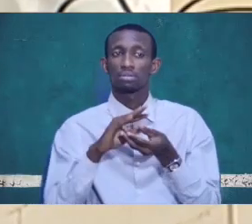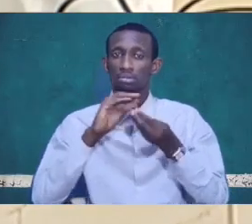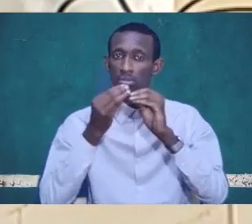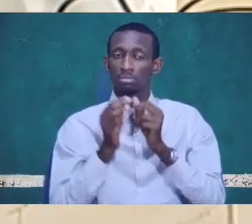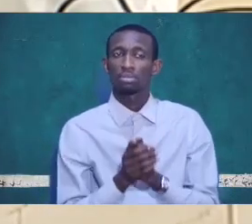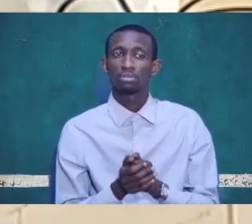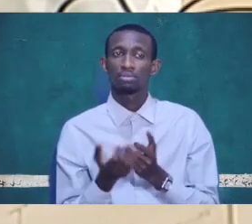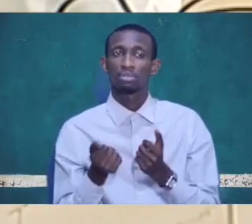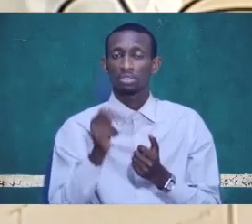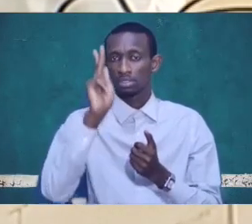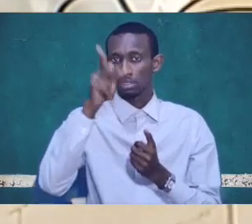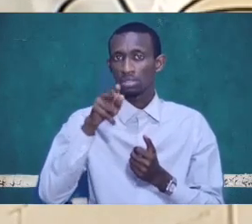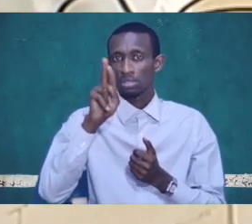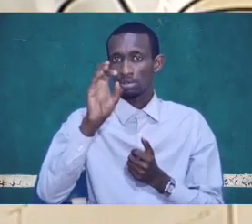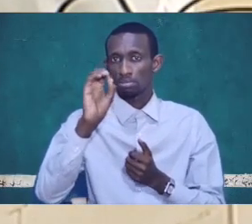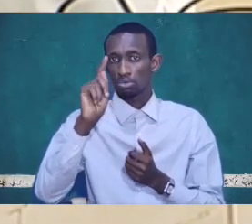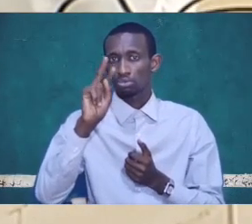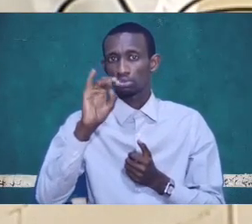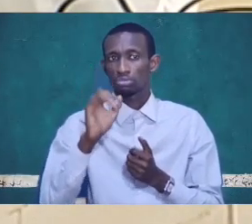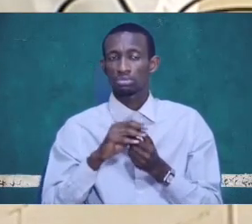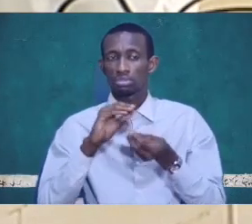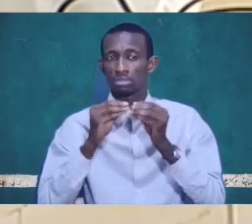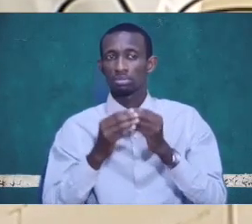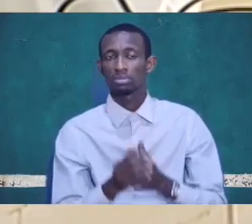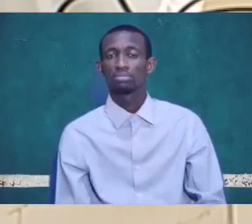number. Proton number,